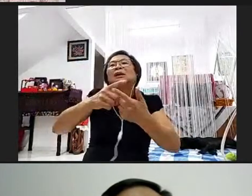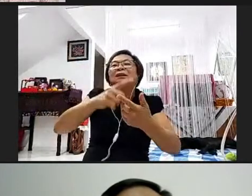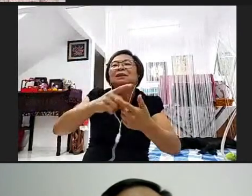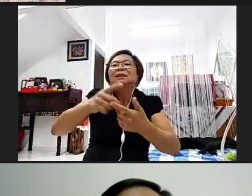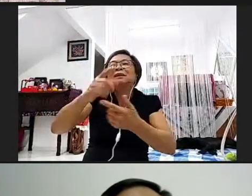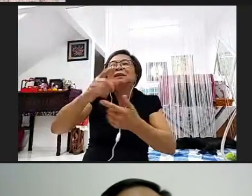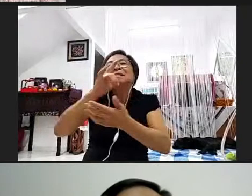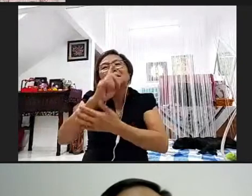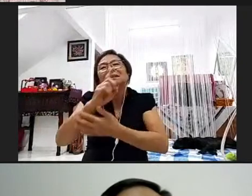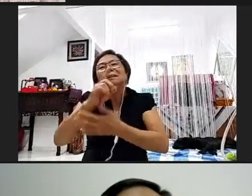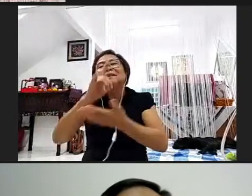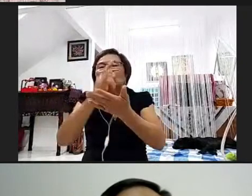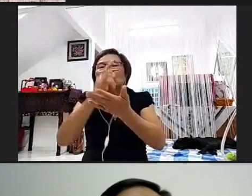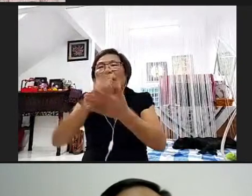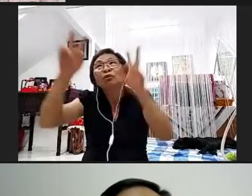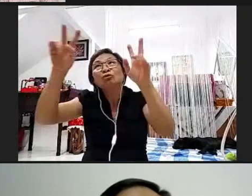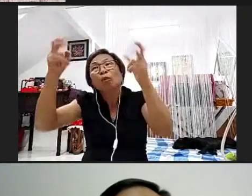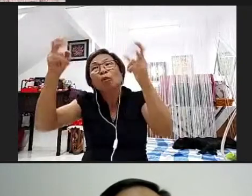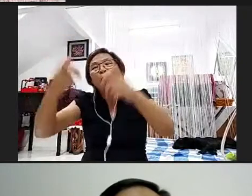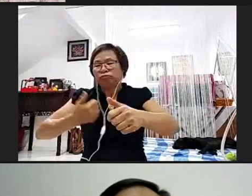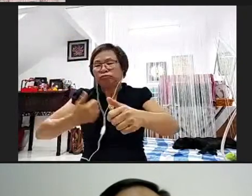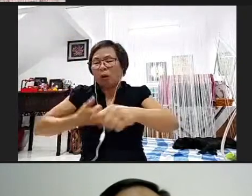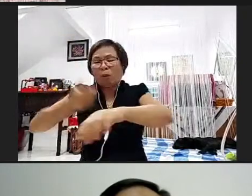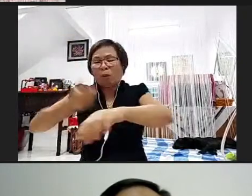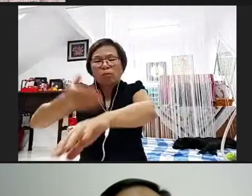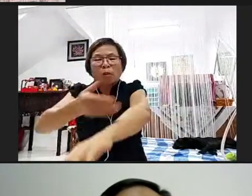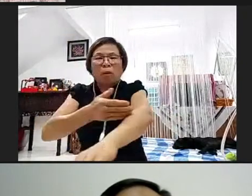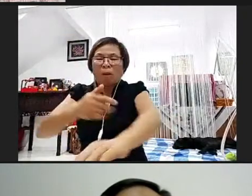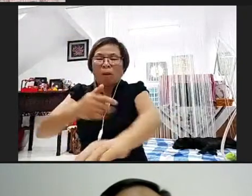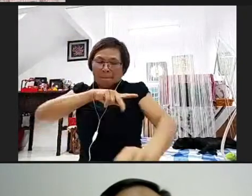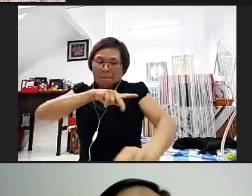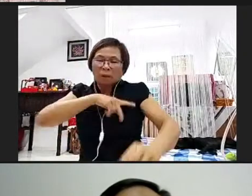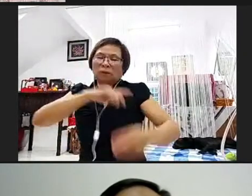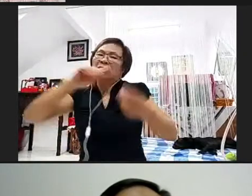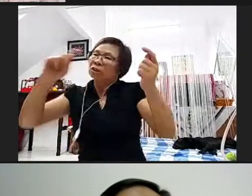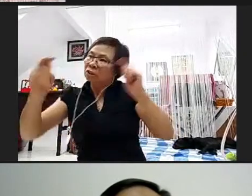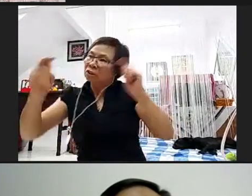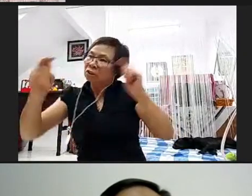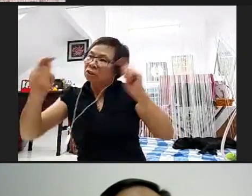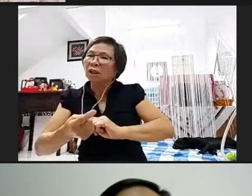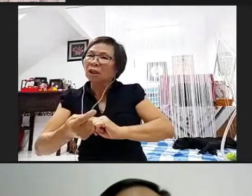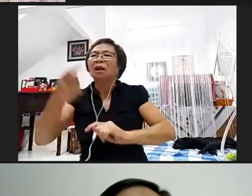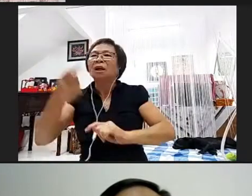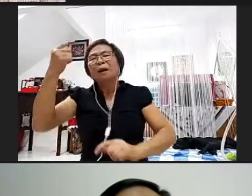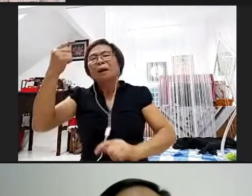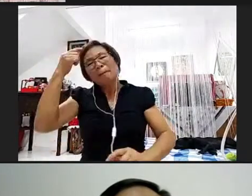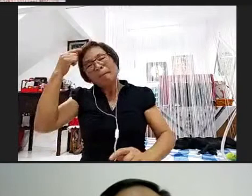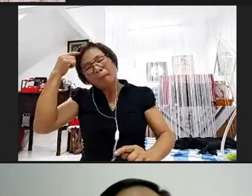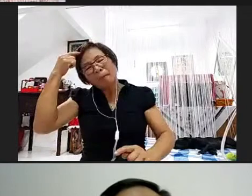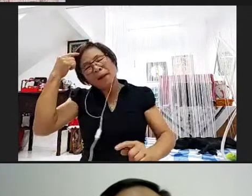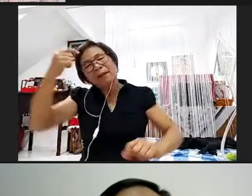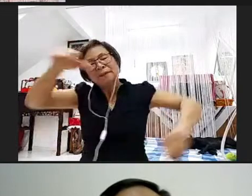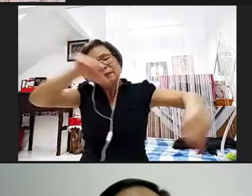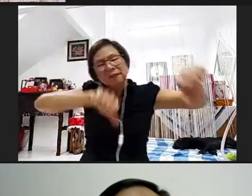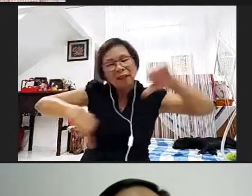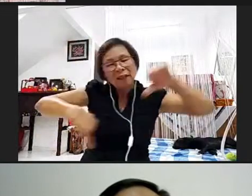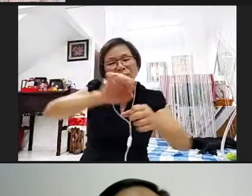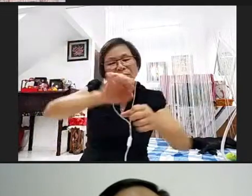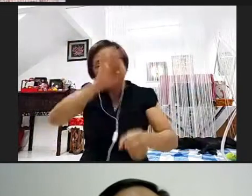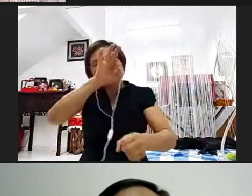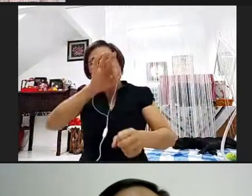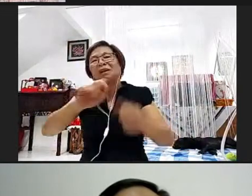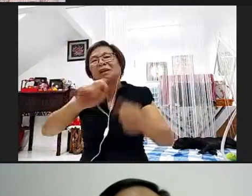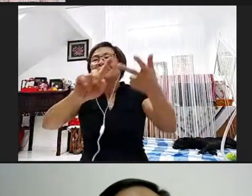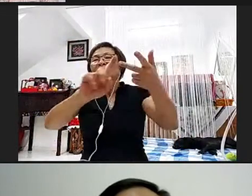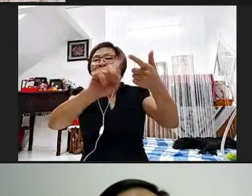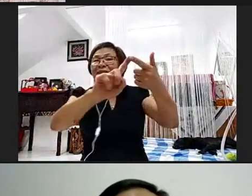or self-improvement, personal transformation, mind science and spirituality. So that's our second